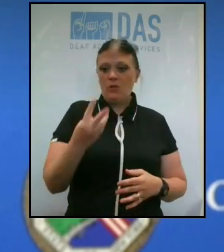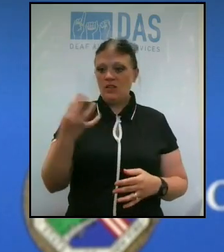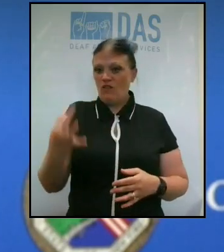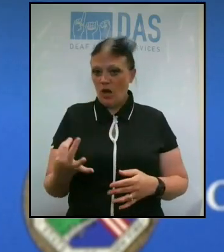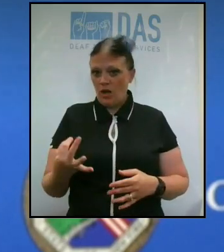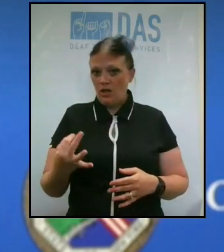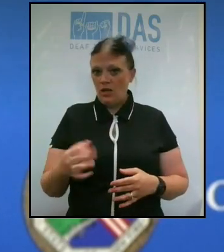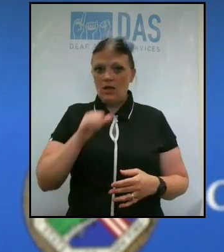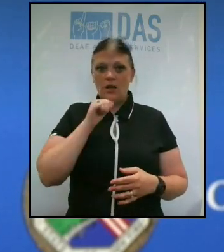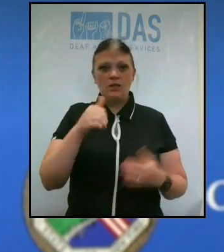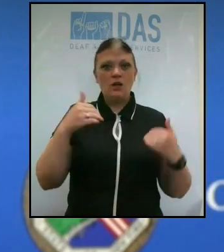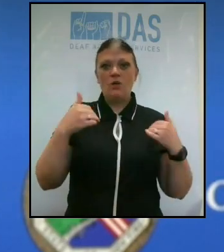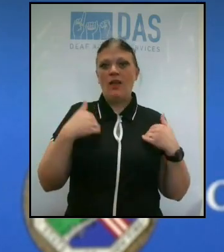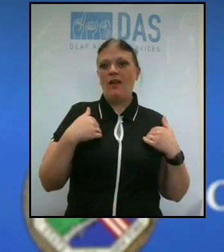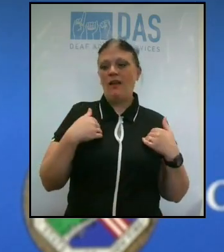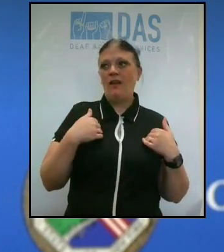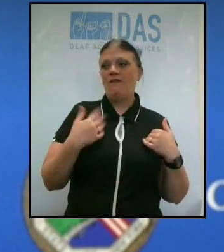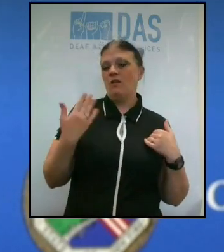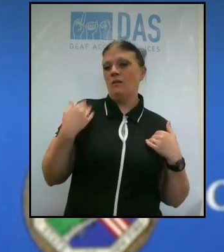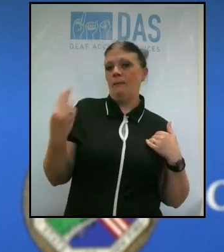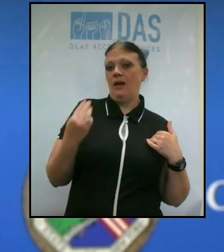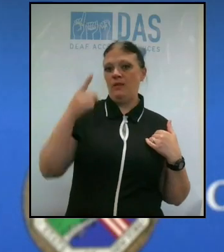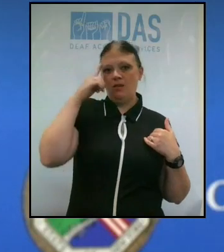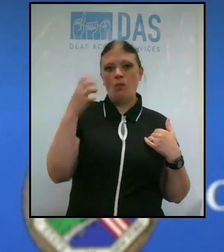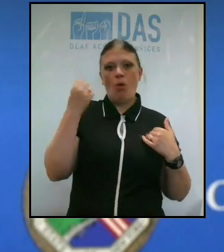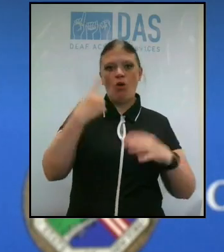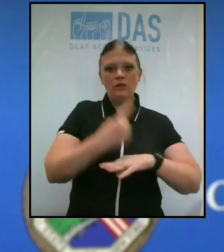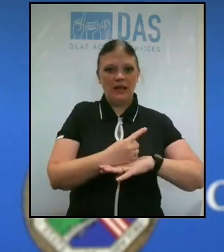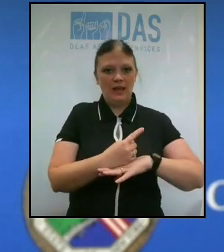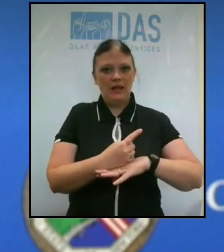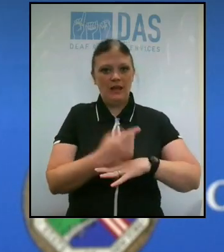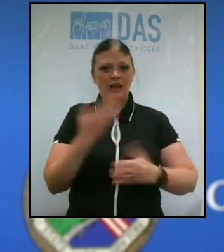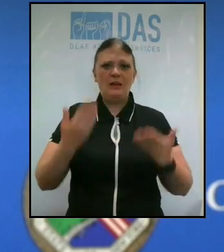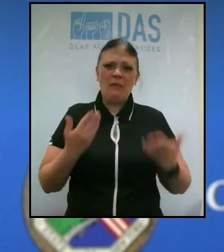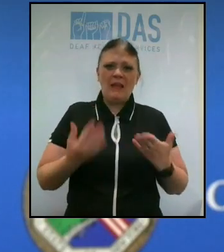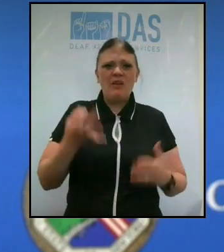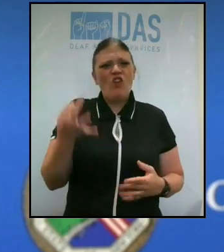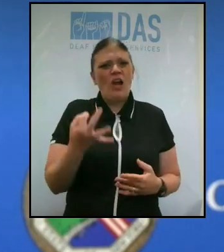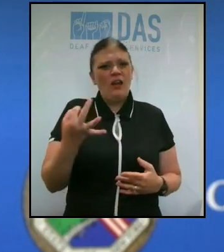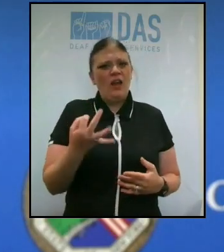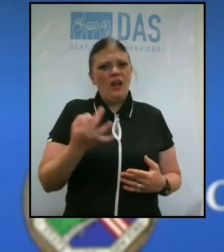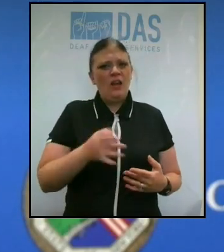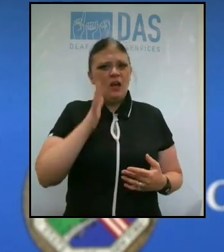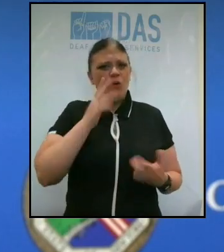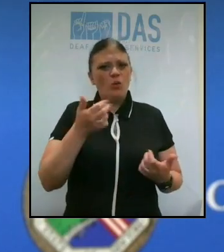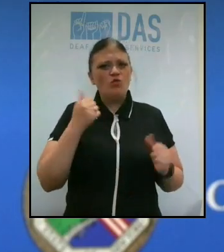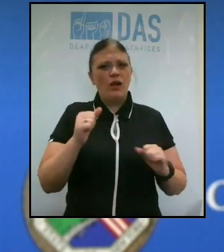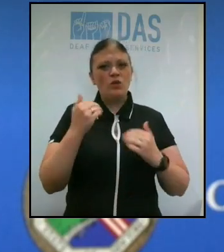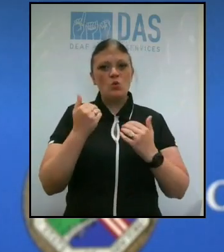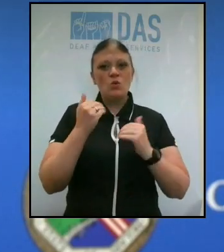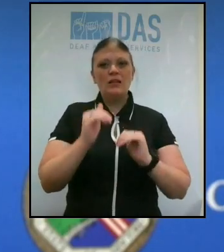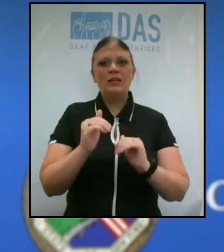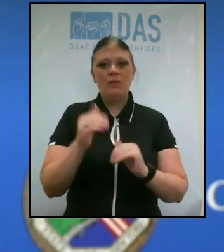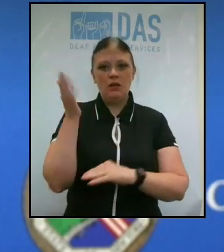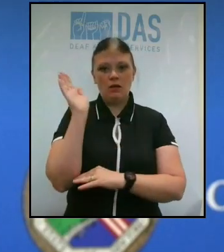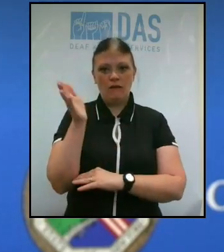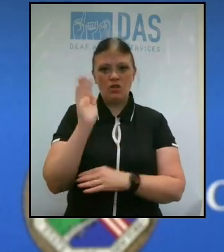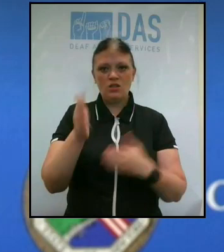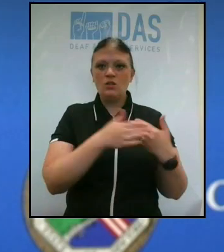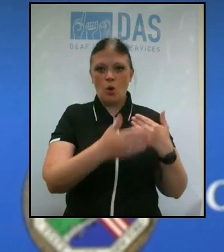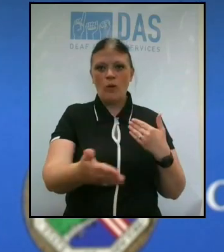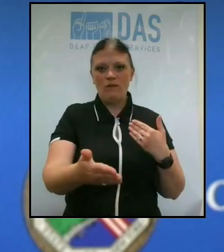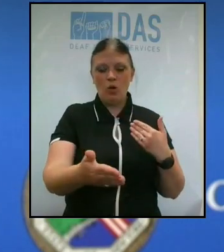have one on Monday because of Memorial Day. We may have one on Friday. We're going to try to limit the press conferences going